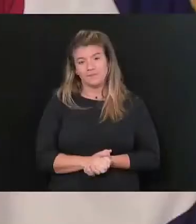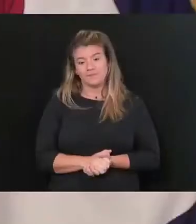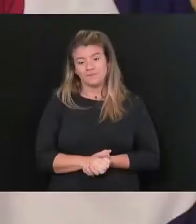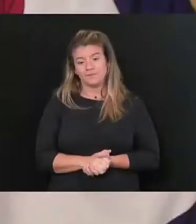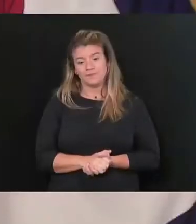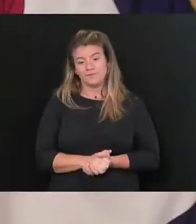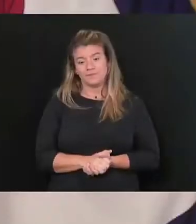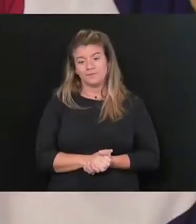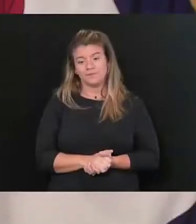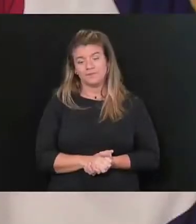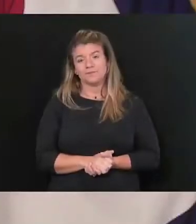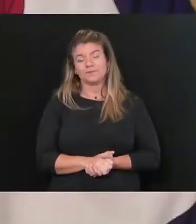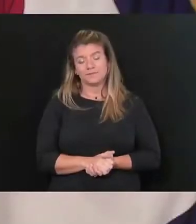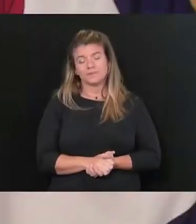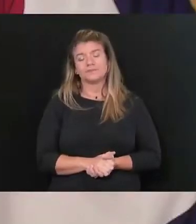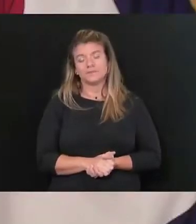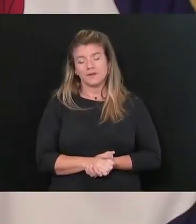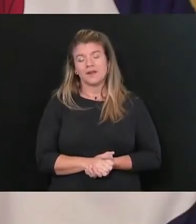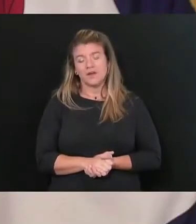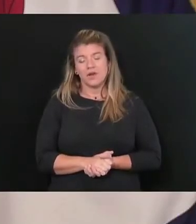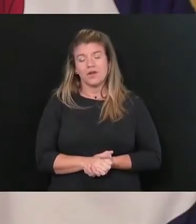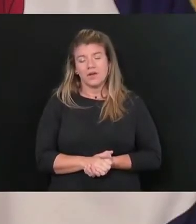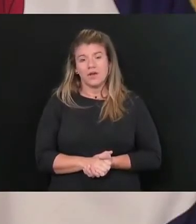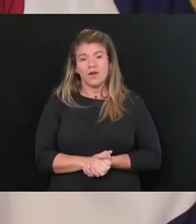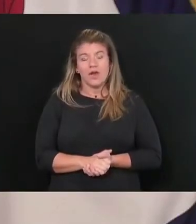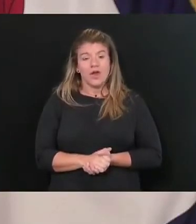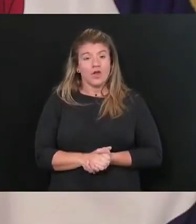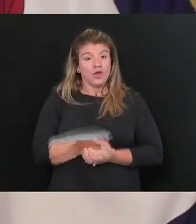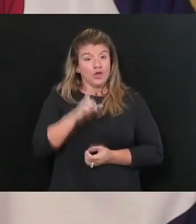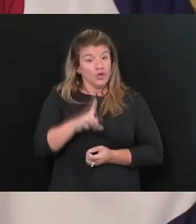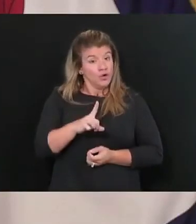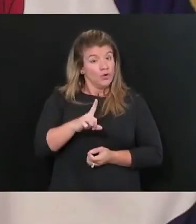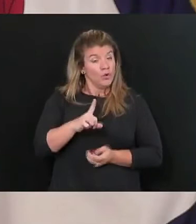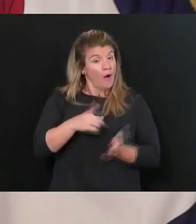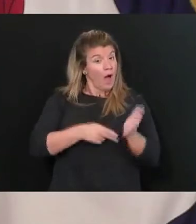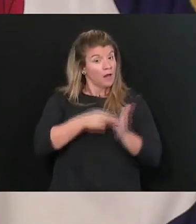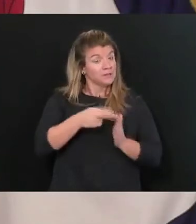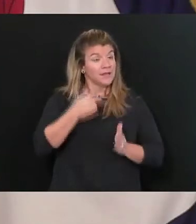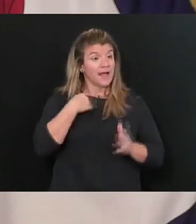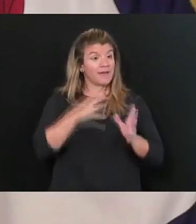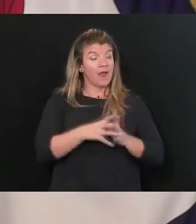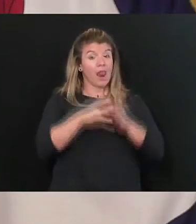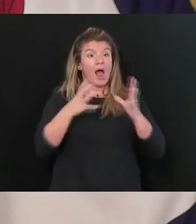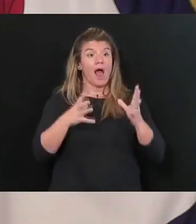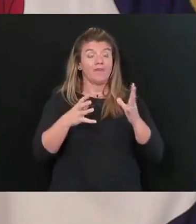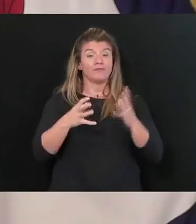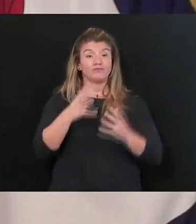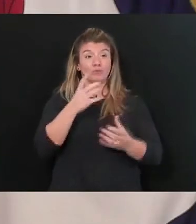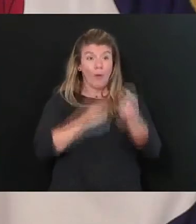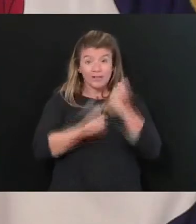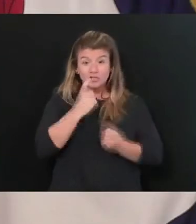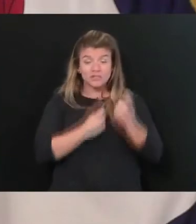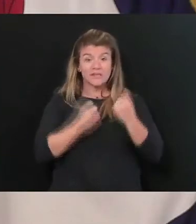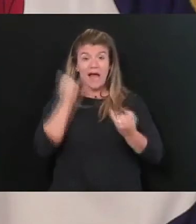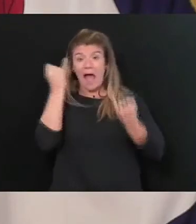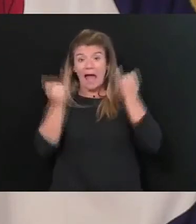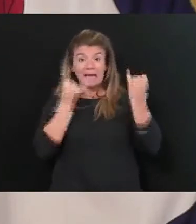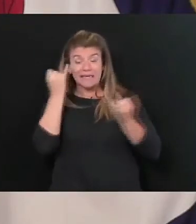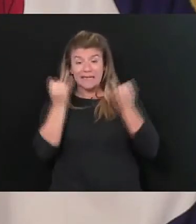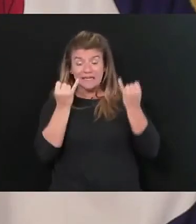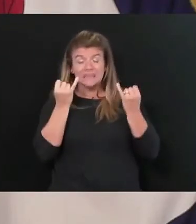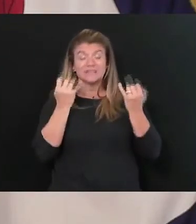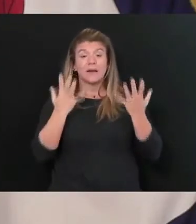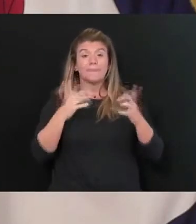You've got a lot of questions here and maybe even ideas or whatever it may be, but